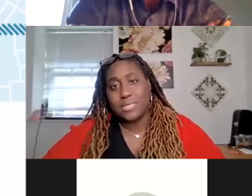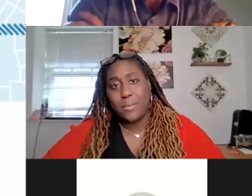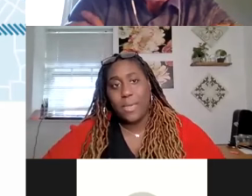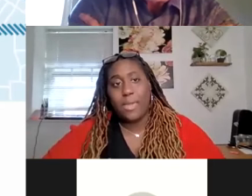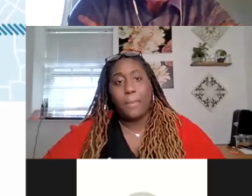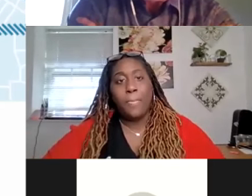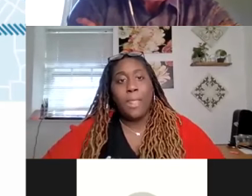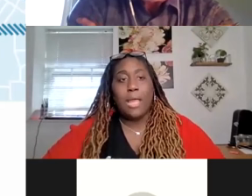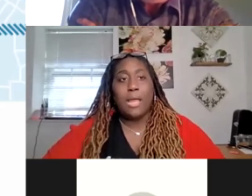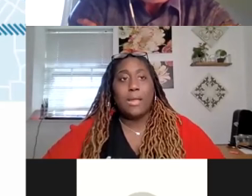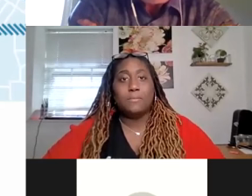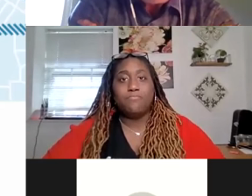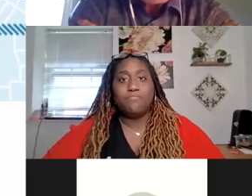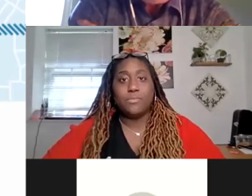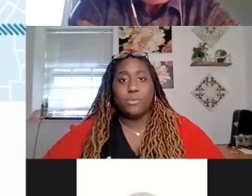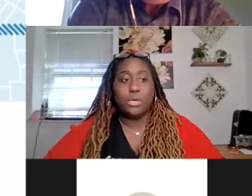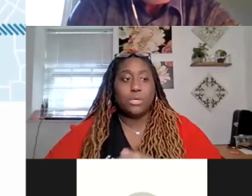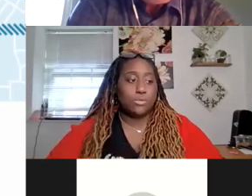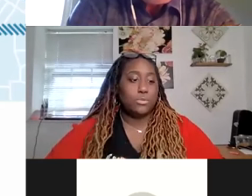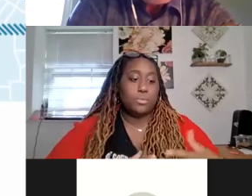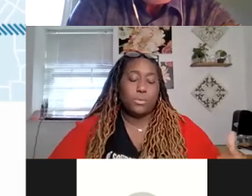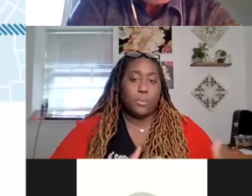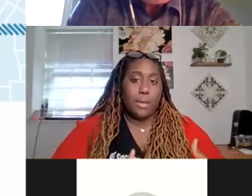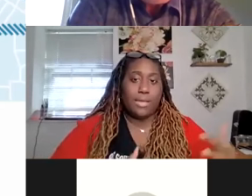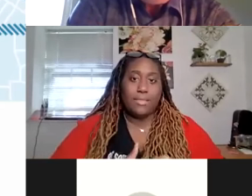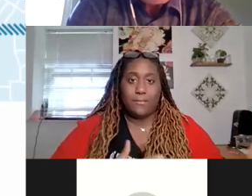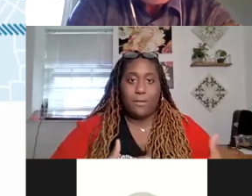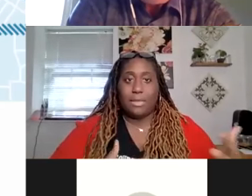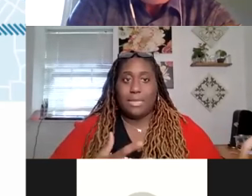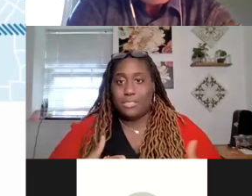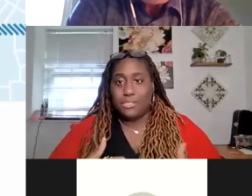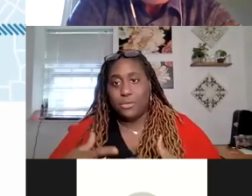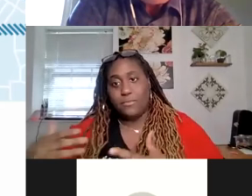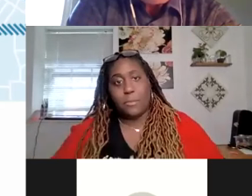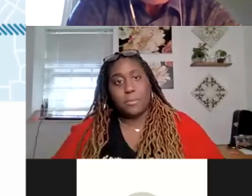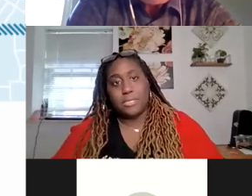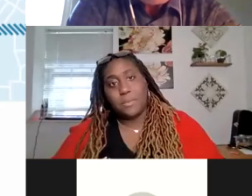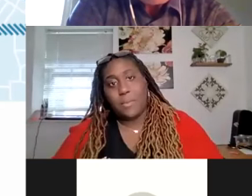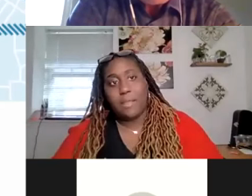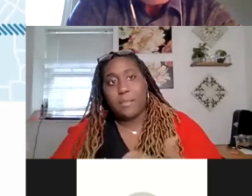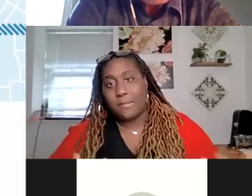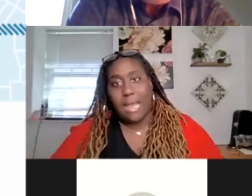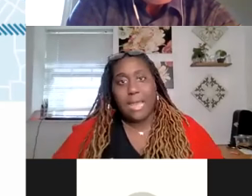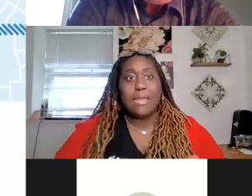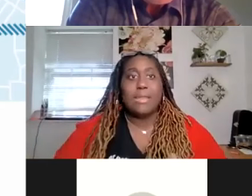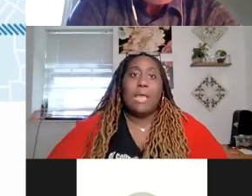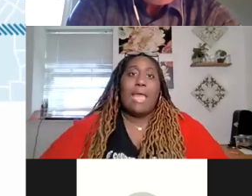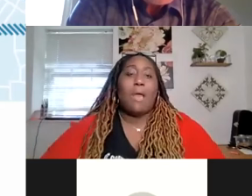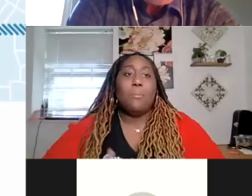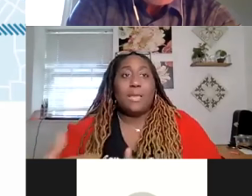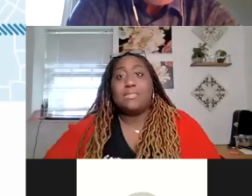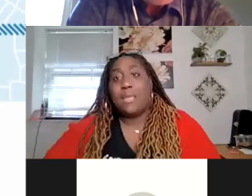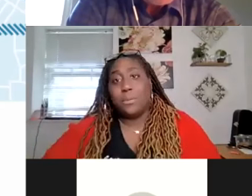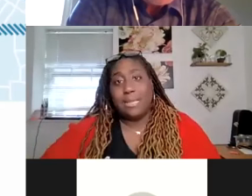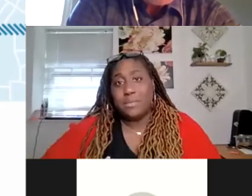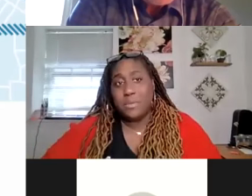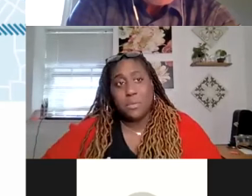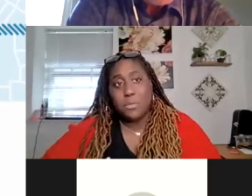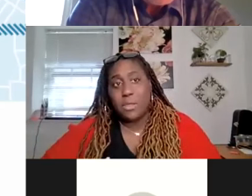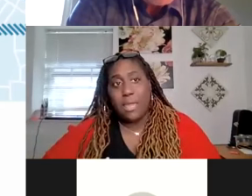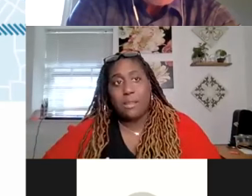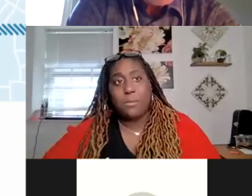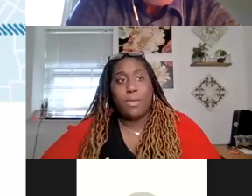to participate, what group or bucket they're falling into, if they're participating or not, how best they would